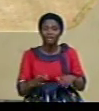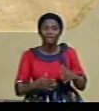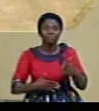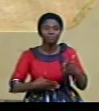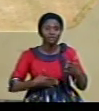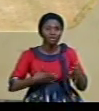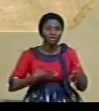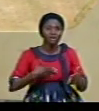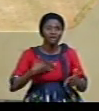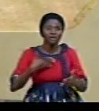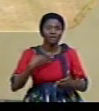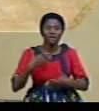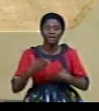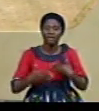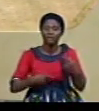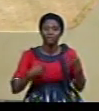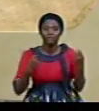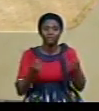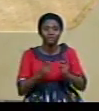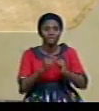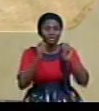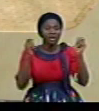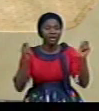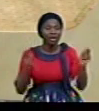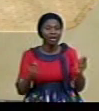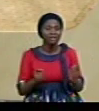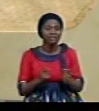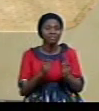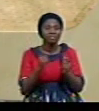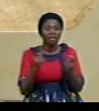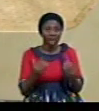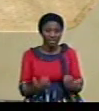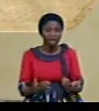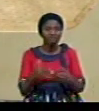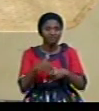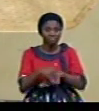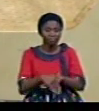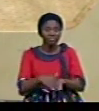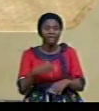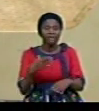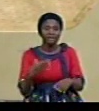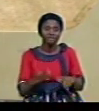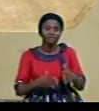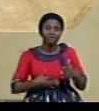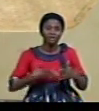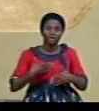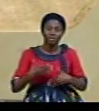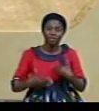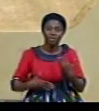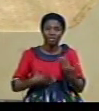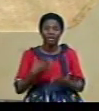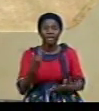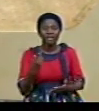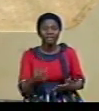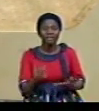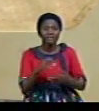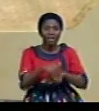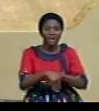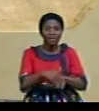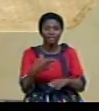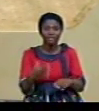nights of Joy Hallelujah Tonight is the Night of Joy